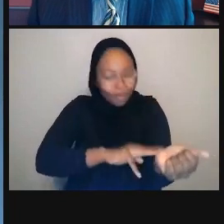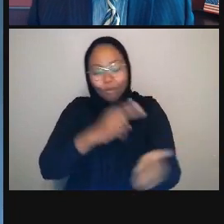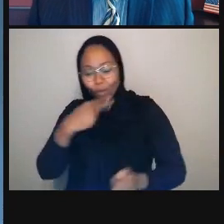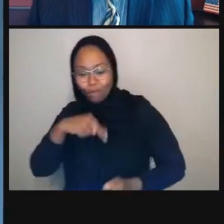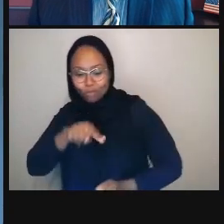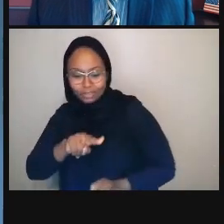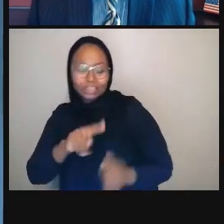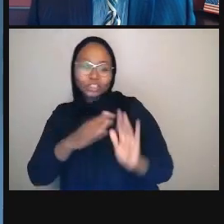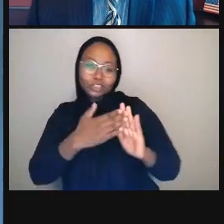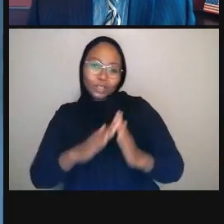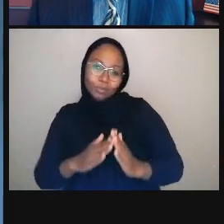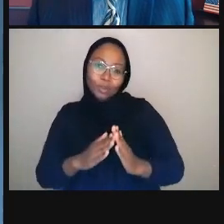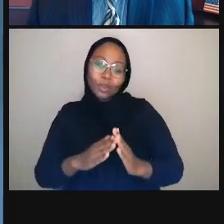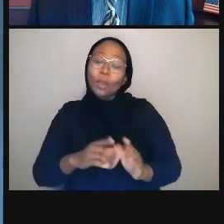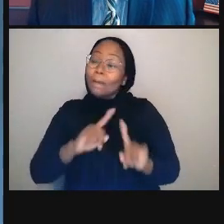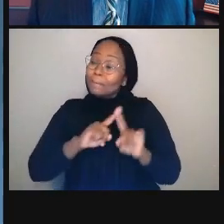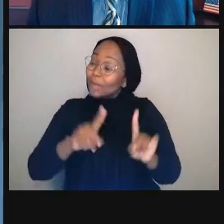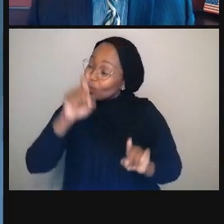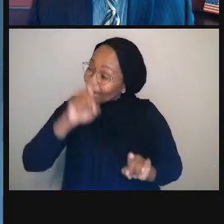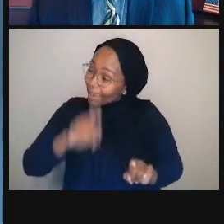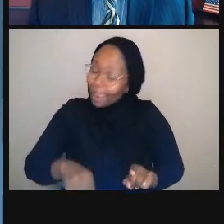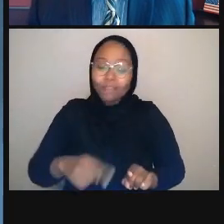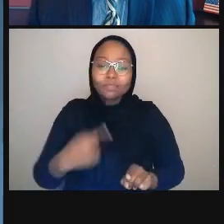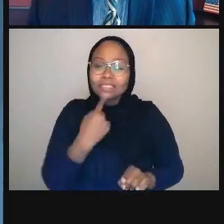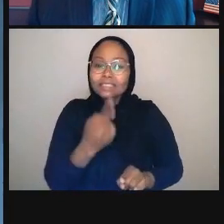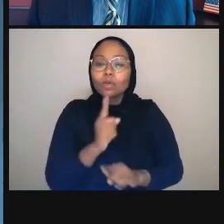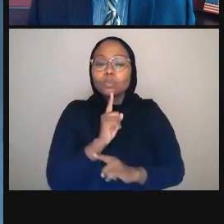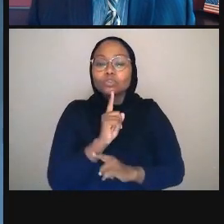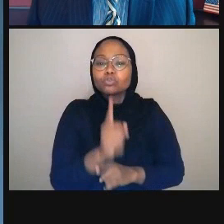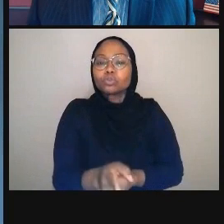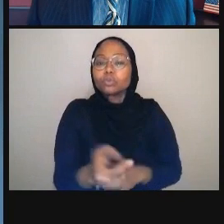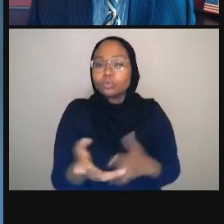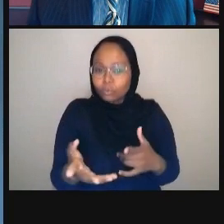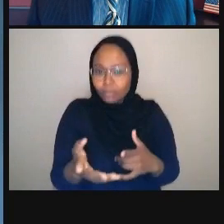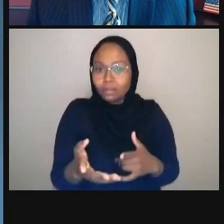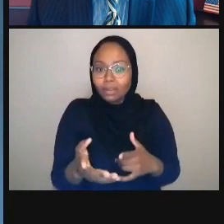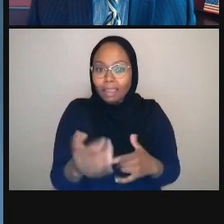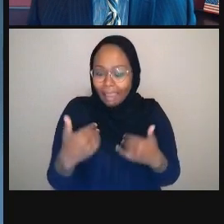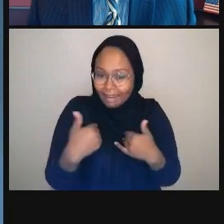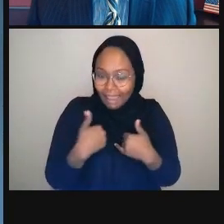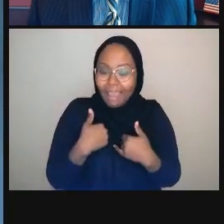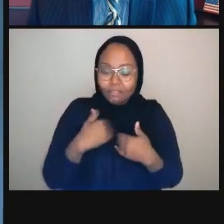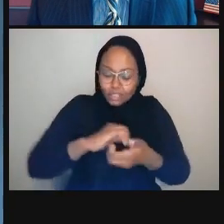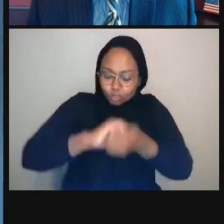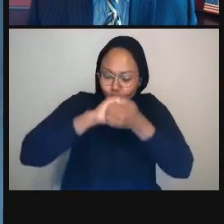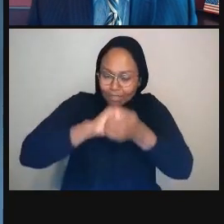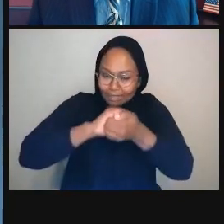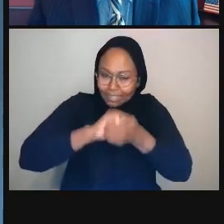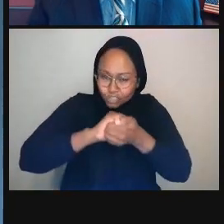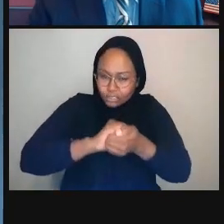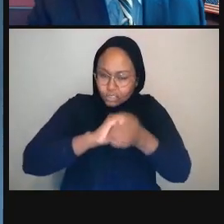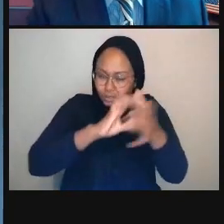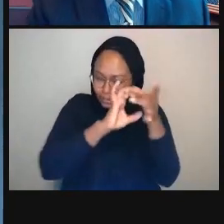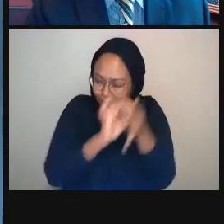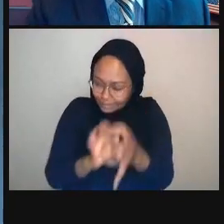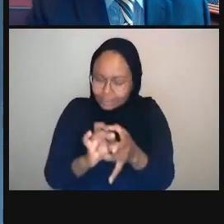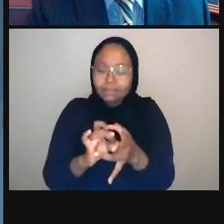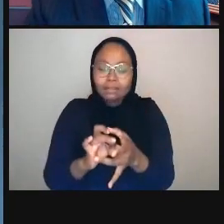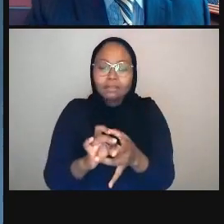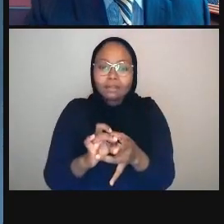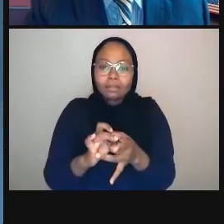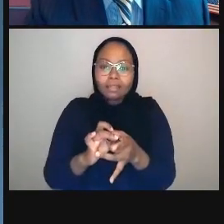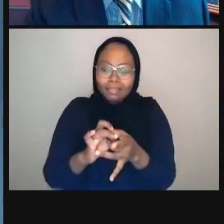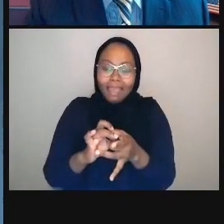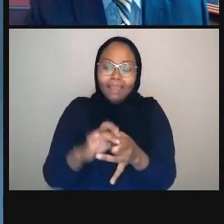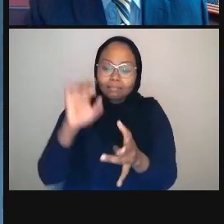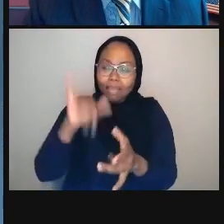people, and we have to have long-standing partnerships that goes beyond the crisis that we find ourselves in today.